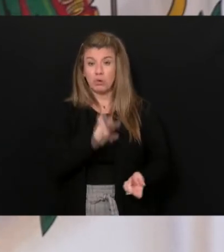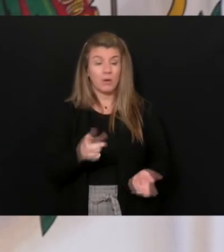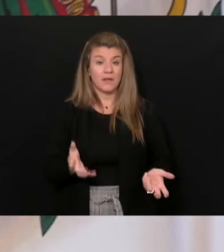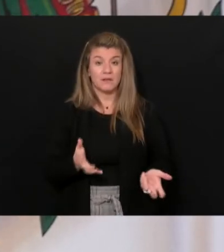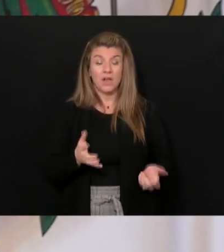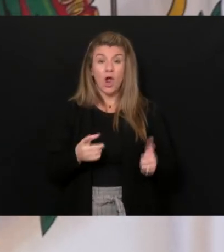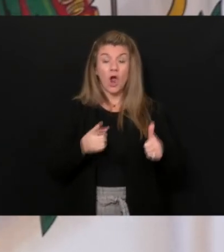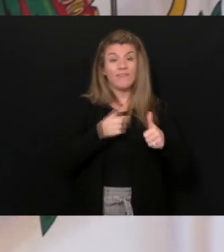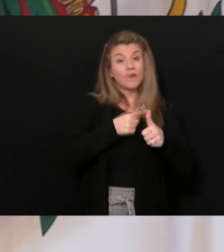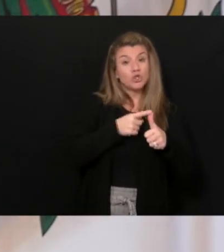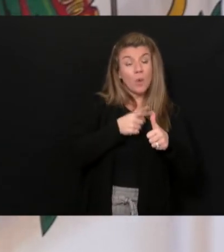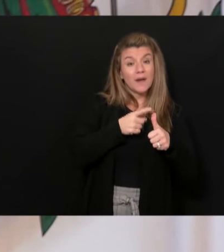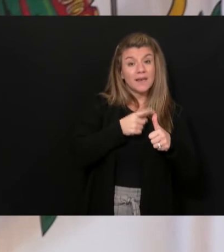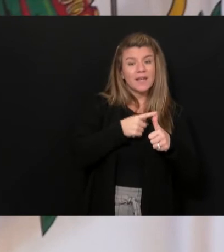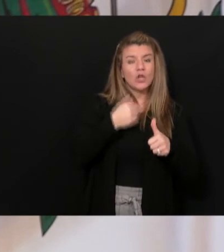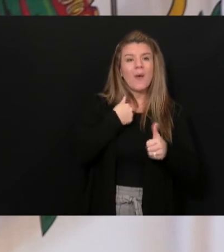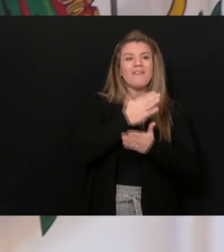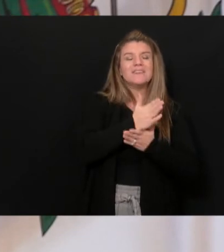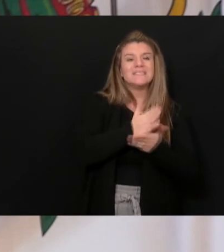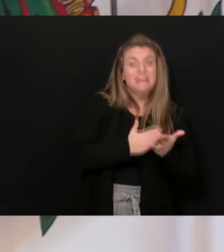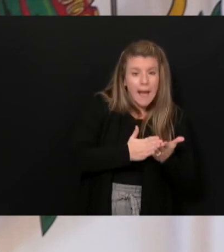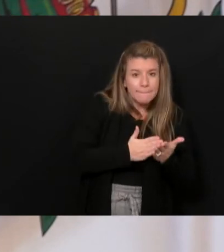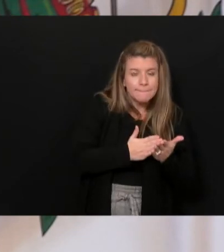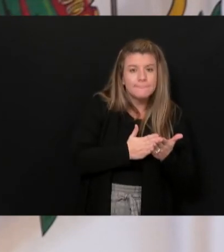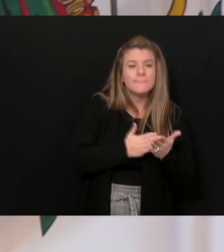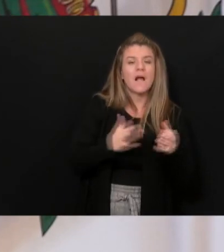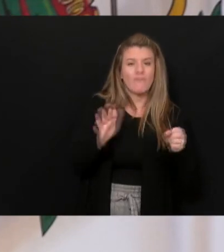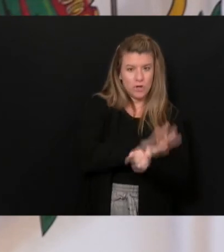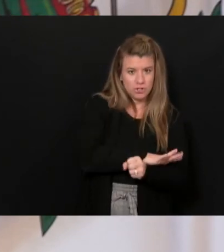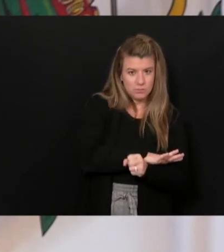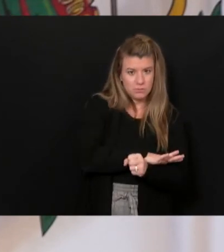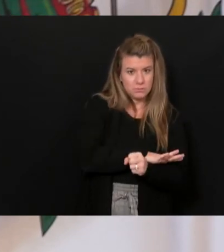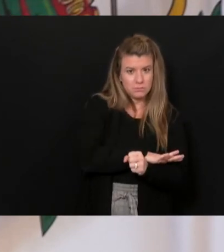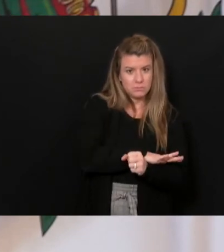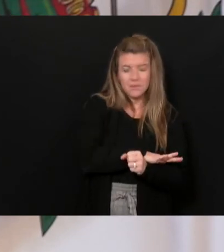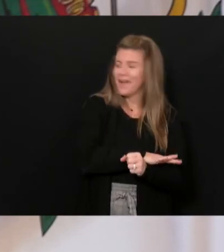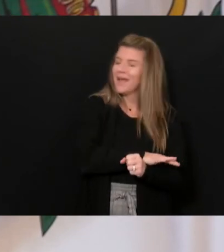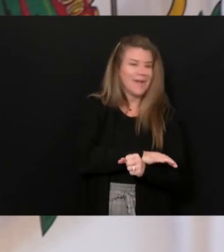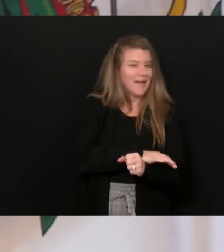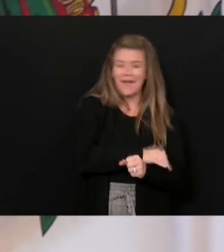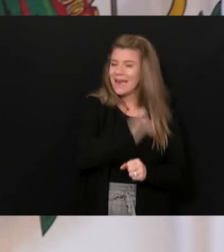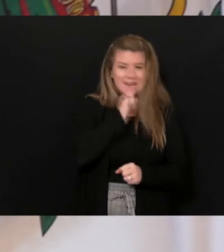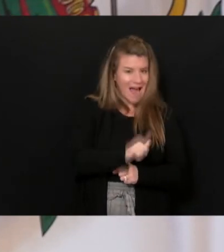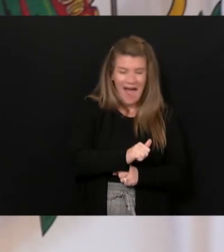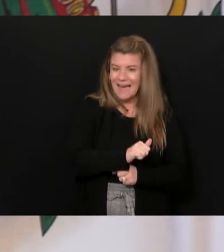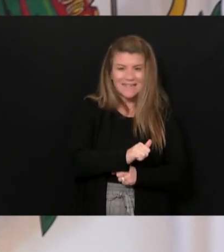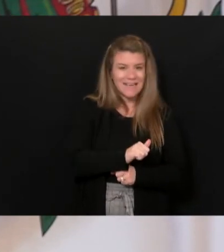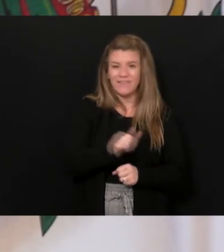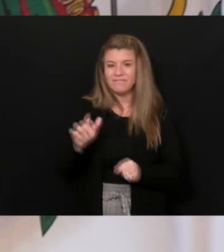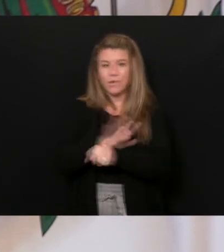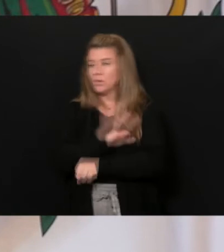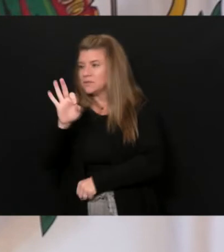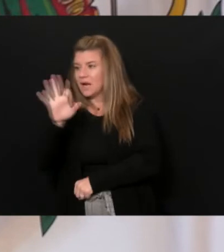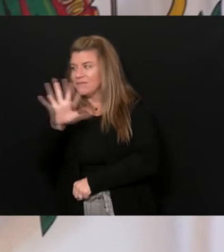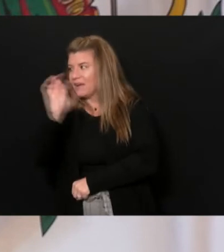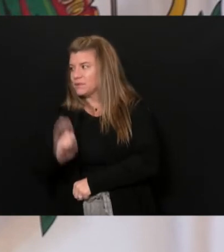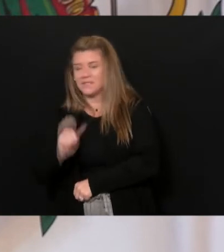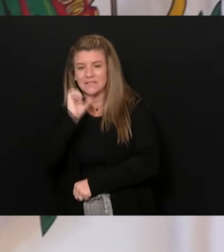first one, you have some significant coverage, nowhere close to anything like we want it to